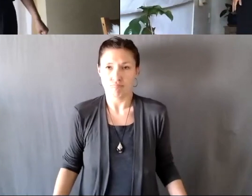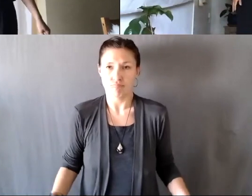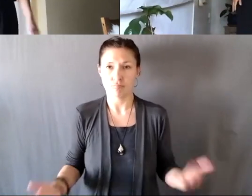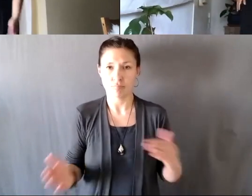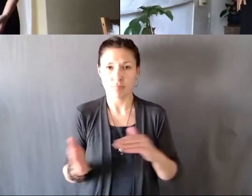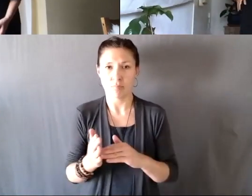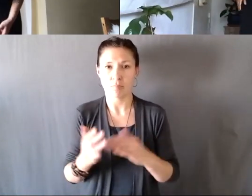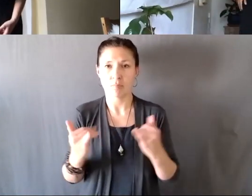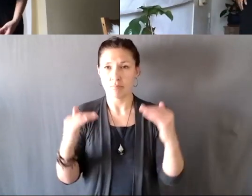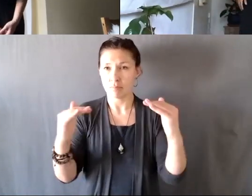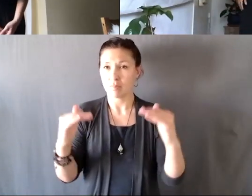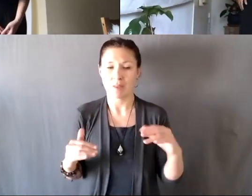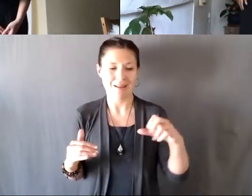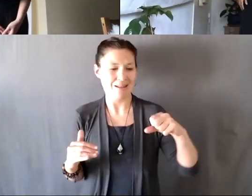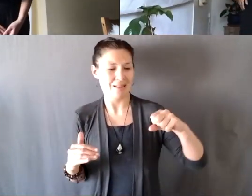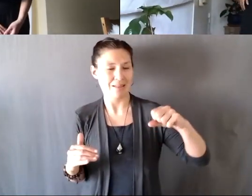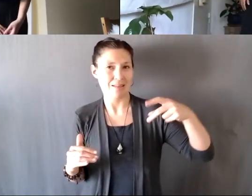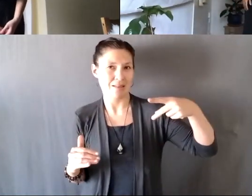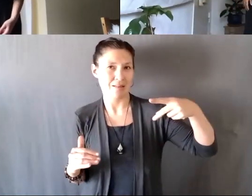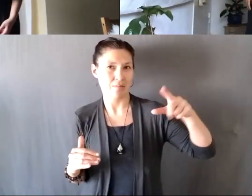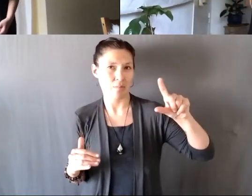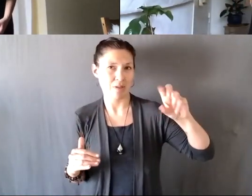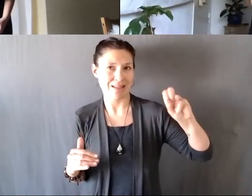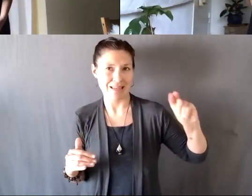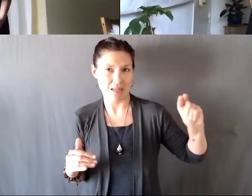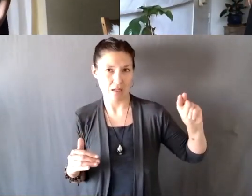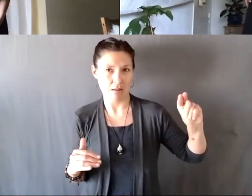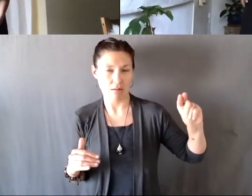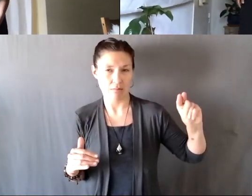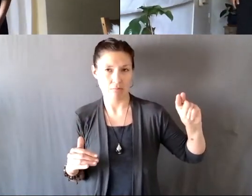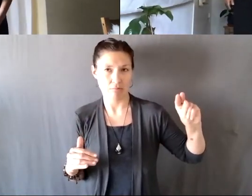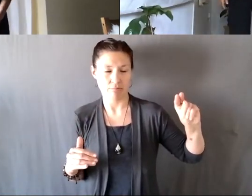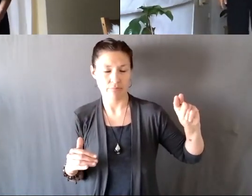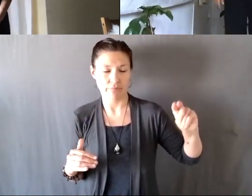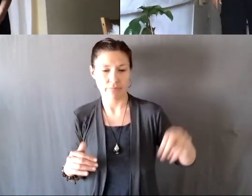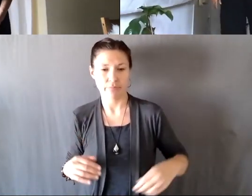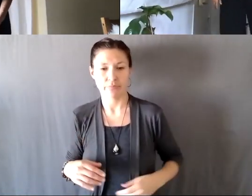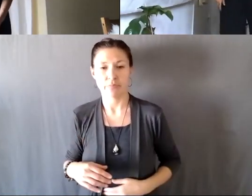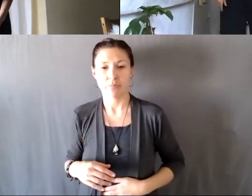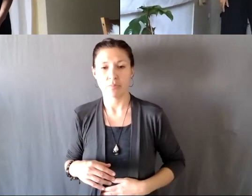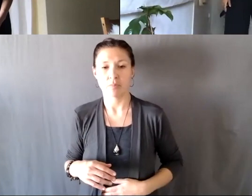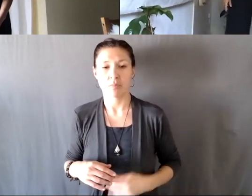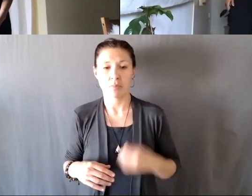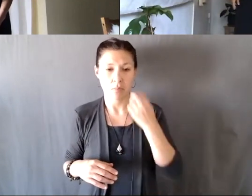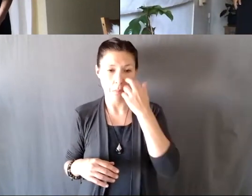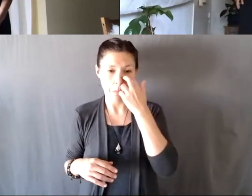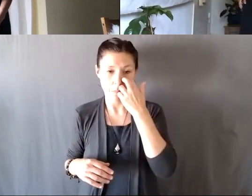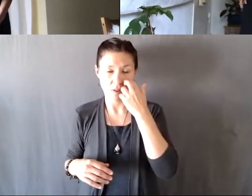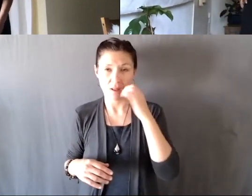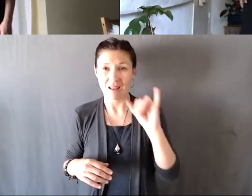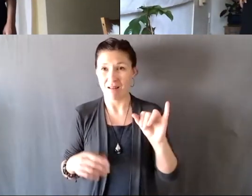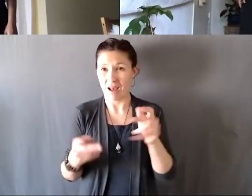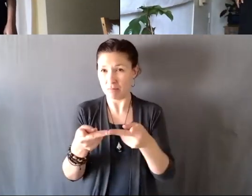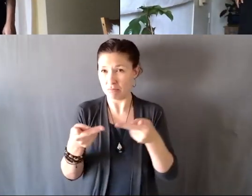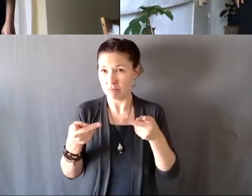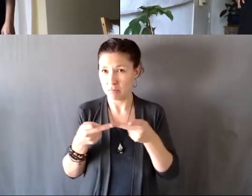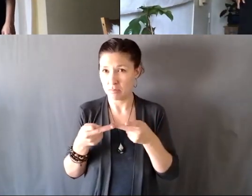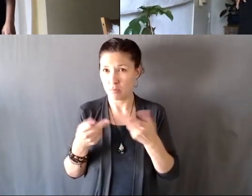to the spleen. And this posture between heaven and